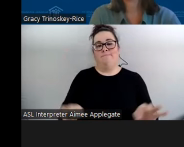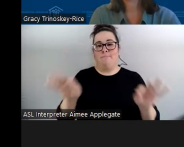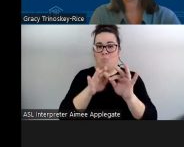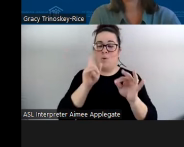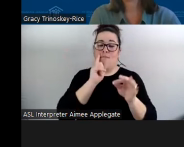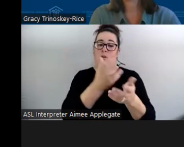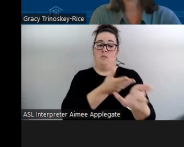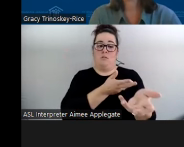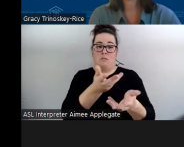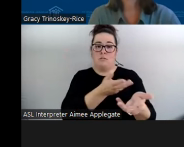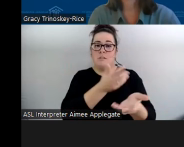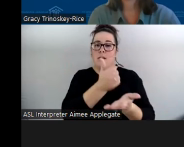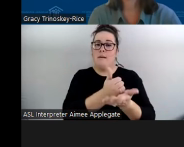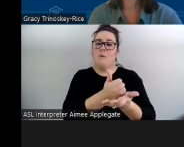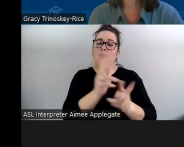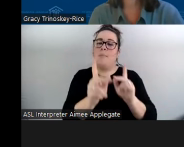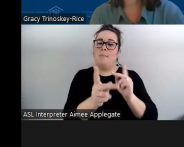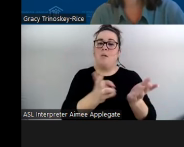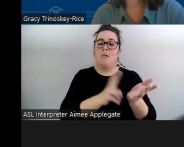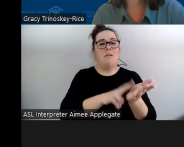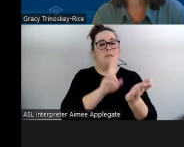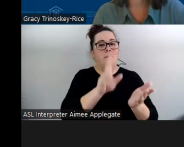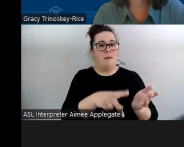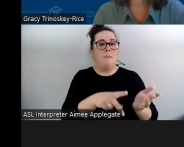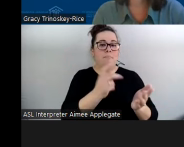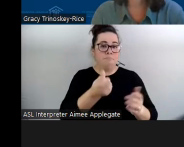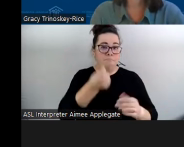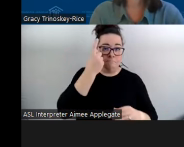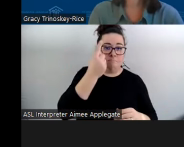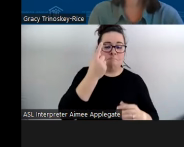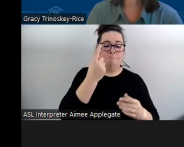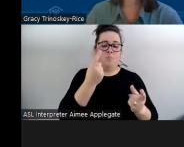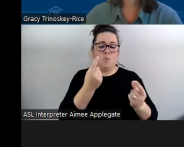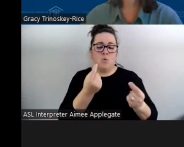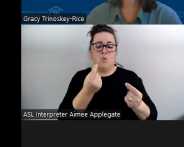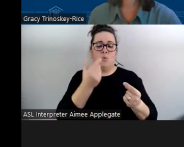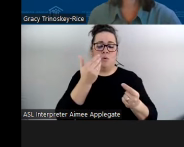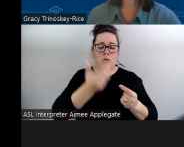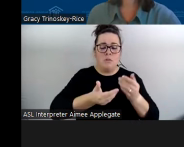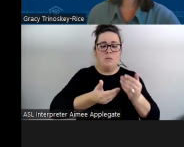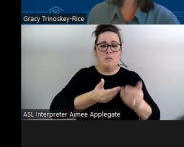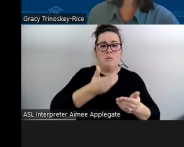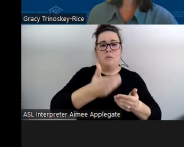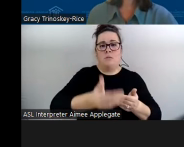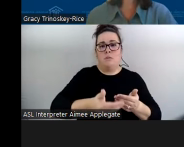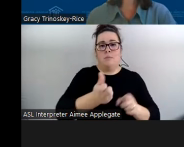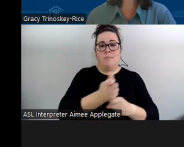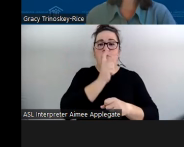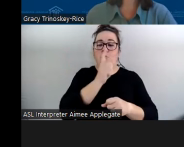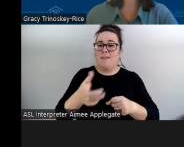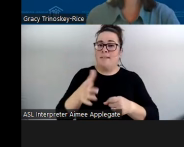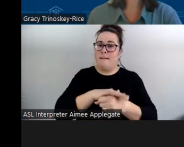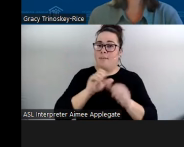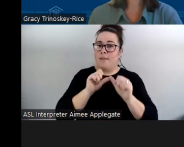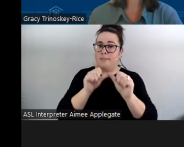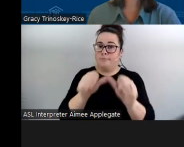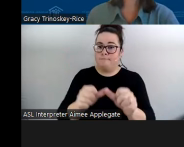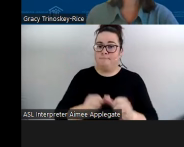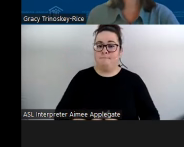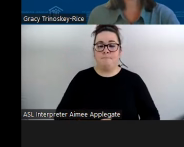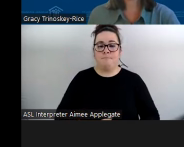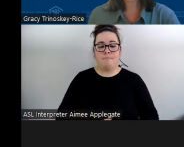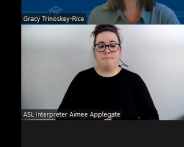help enrollees understand what they need to do and the steps they need to take to ensure that there's no lapse in their coverage. And then of course, CMS